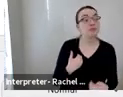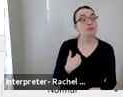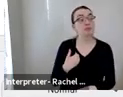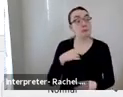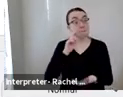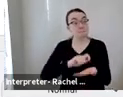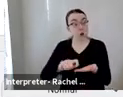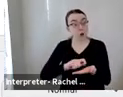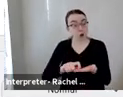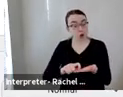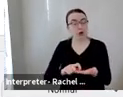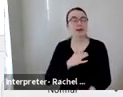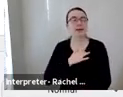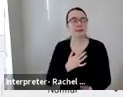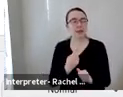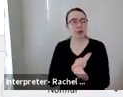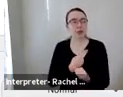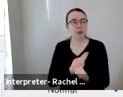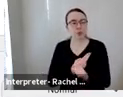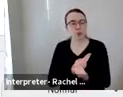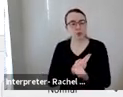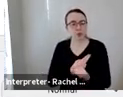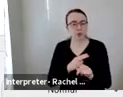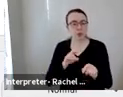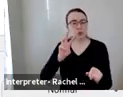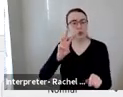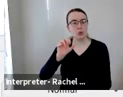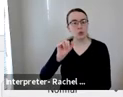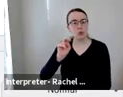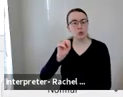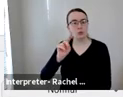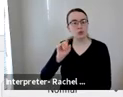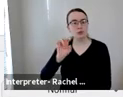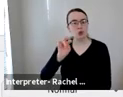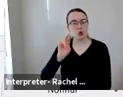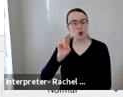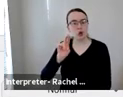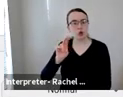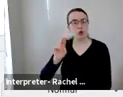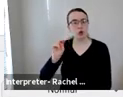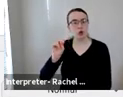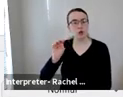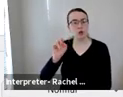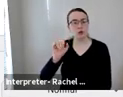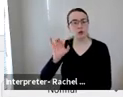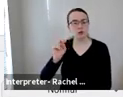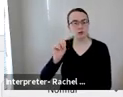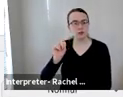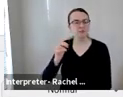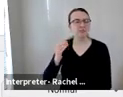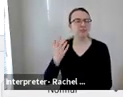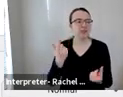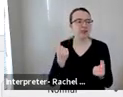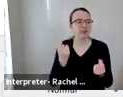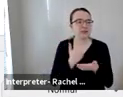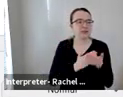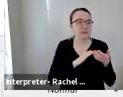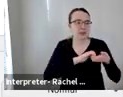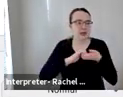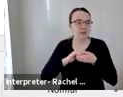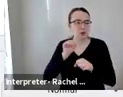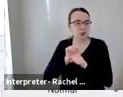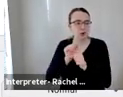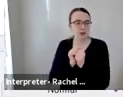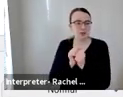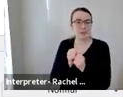standpoint, I tend to use these Winsor & Newton markers a lot. I've done some collaboration with them, helped them develop